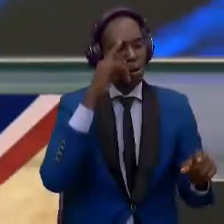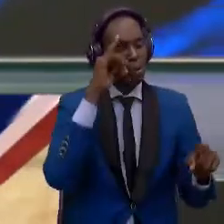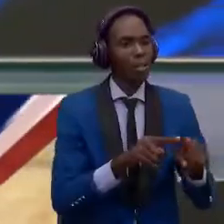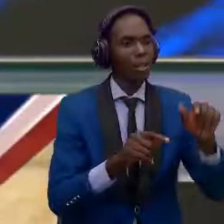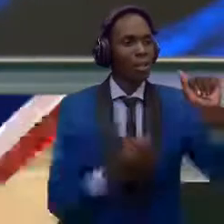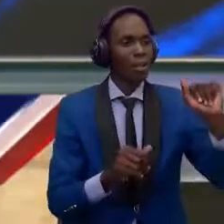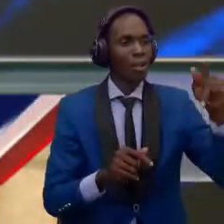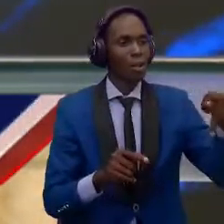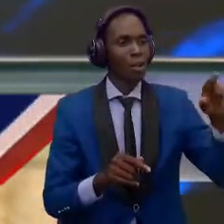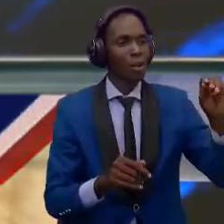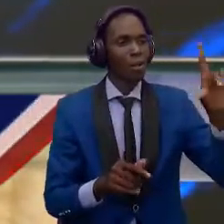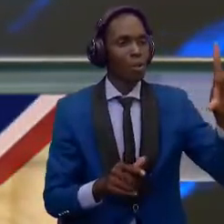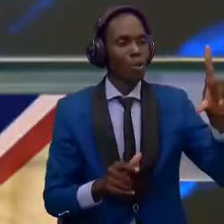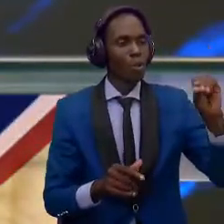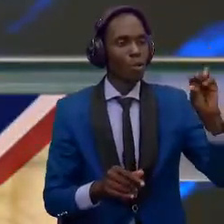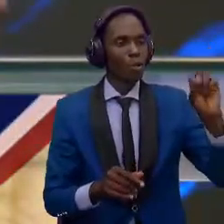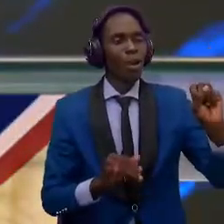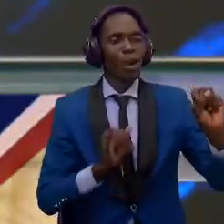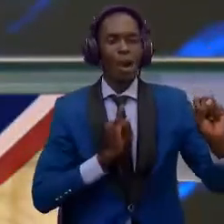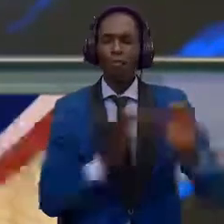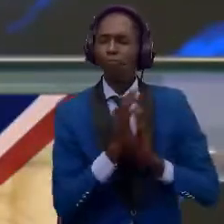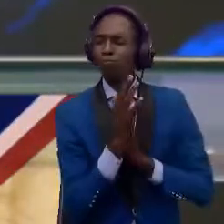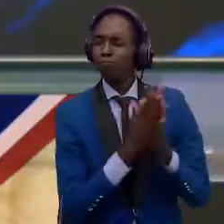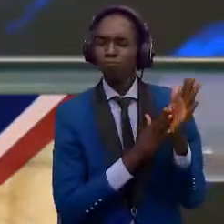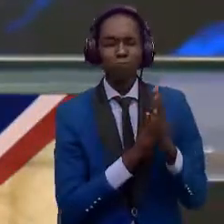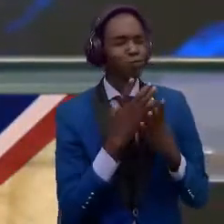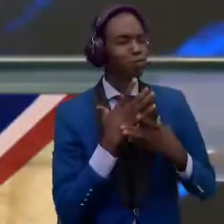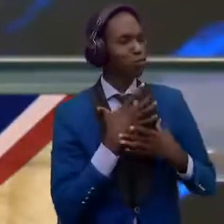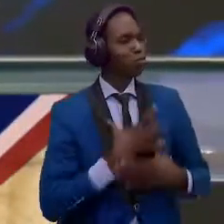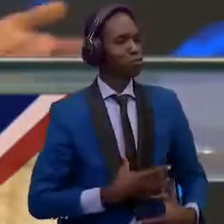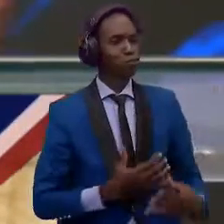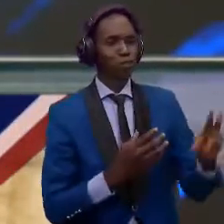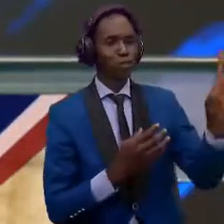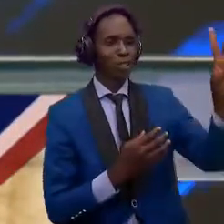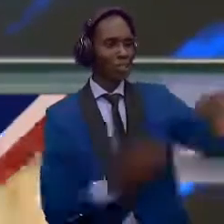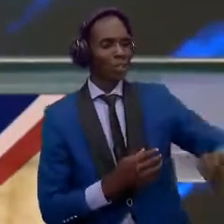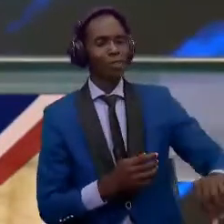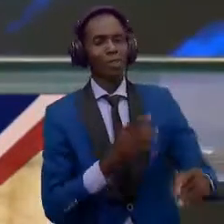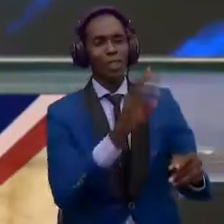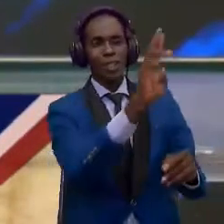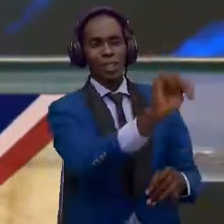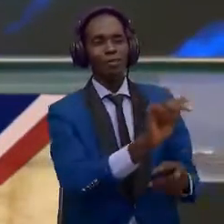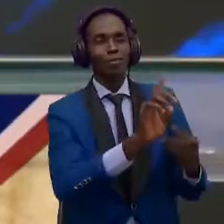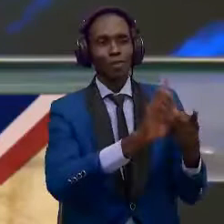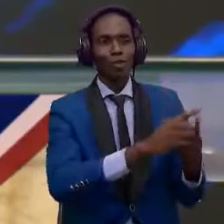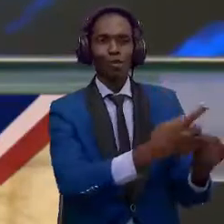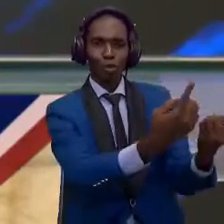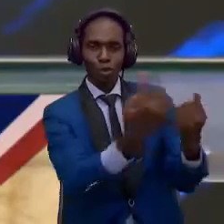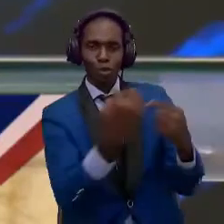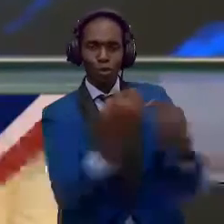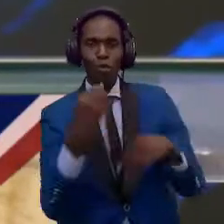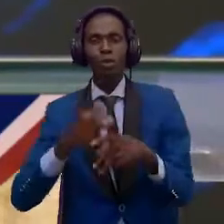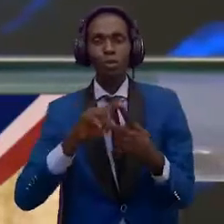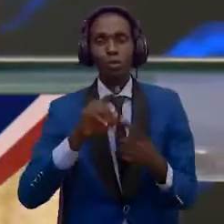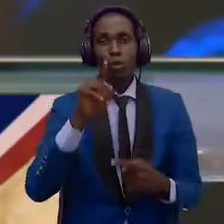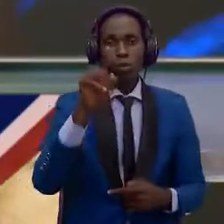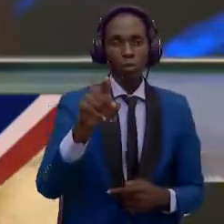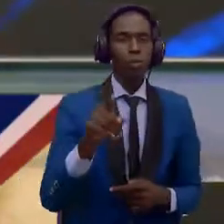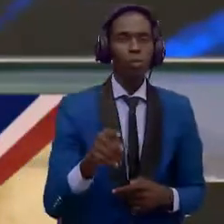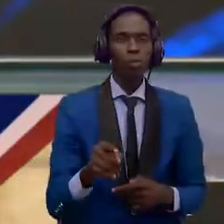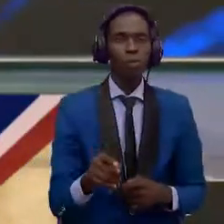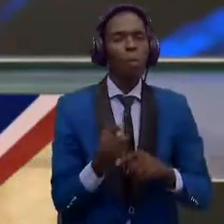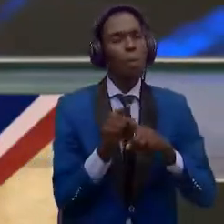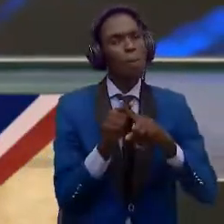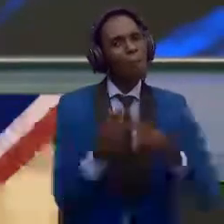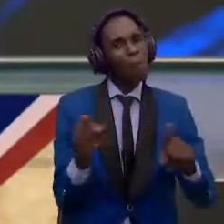desired him to come unto you with the brethren, but his will